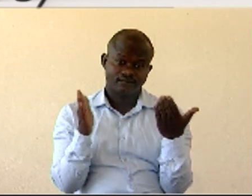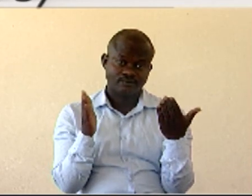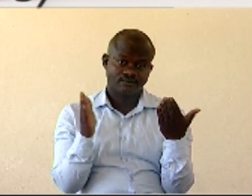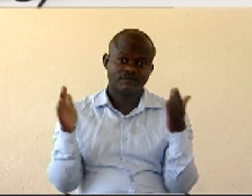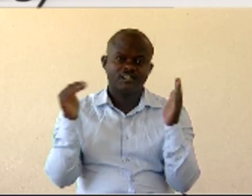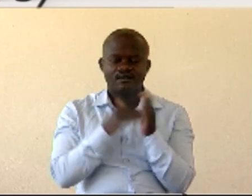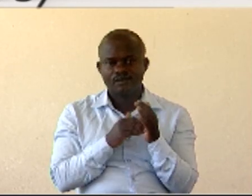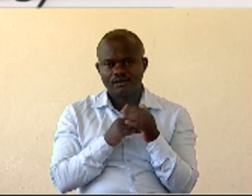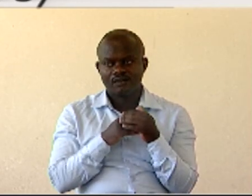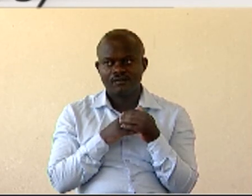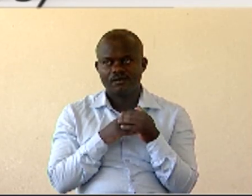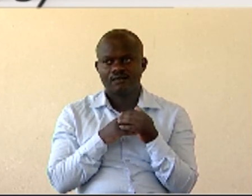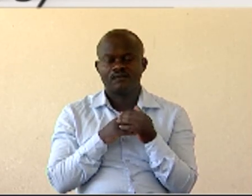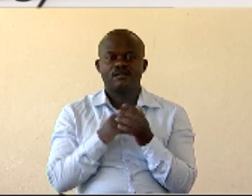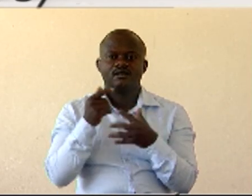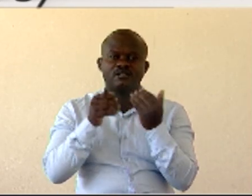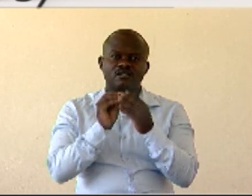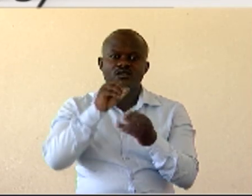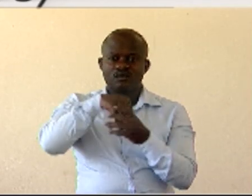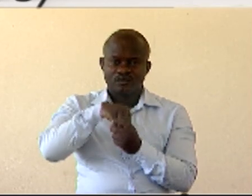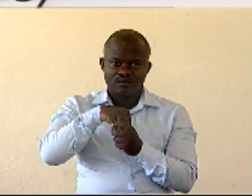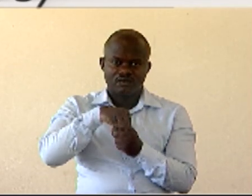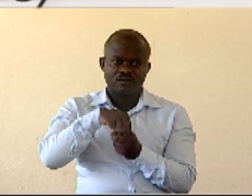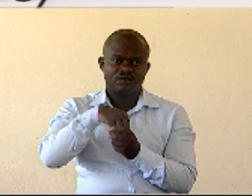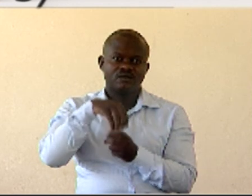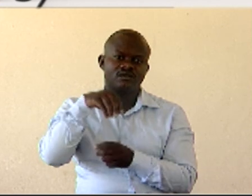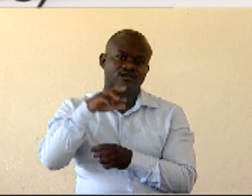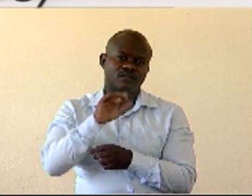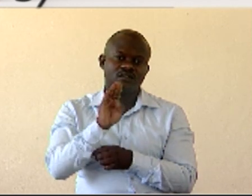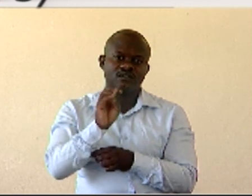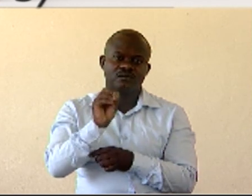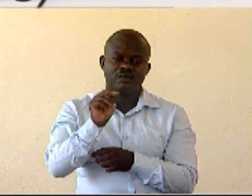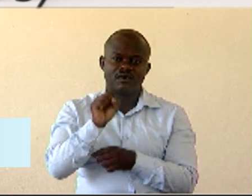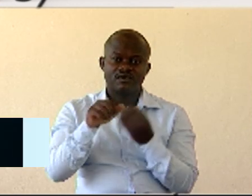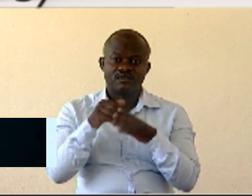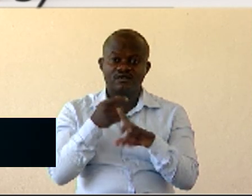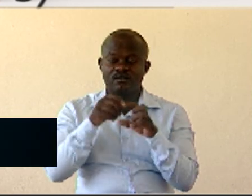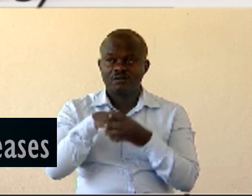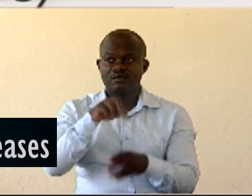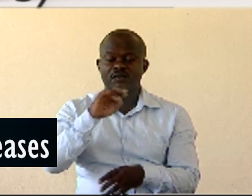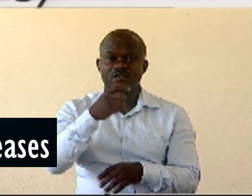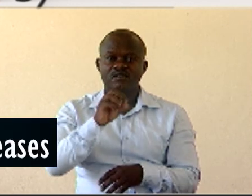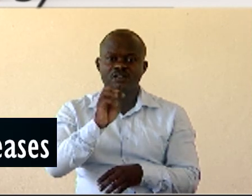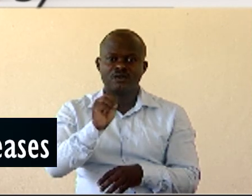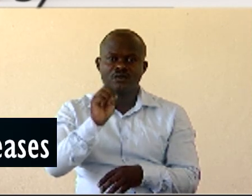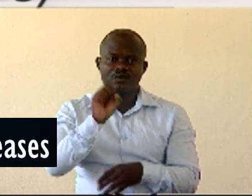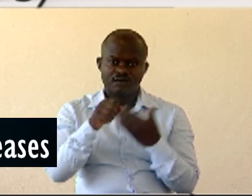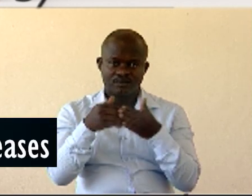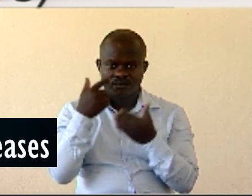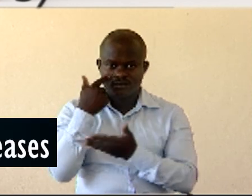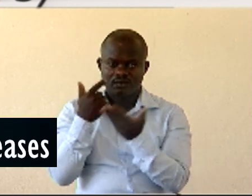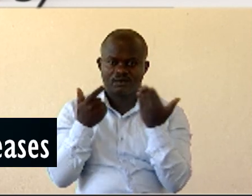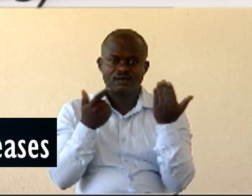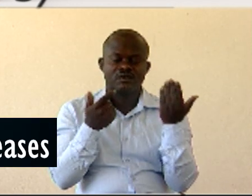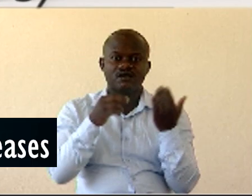And this includes ringworms. People suffer from ringworms, being in contact with a person who is suffering